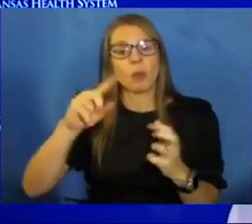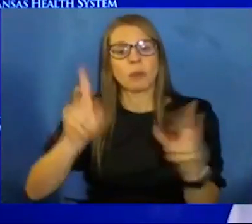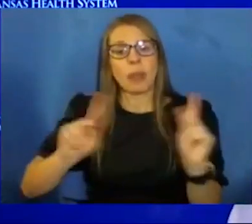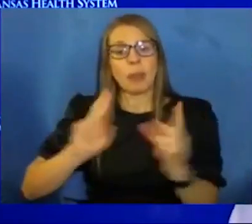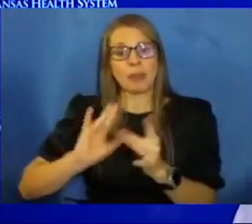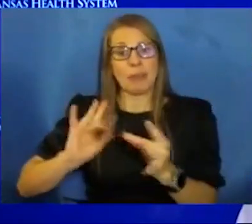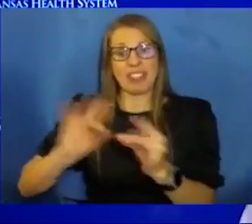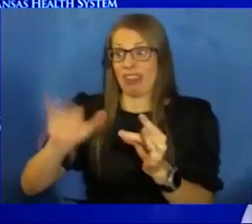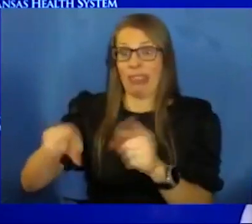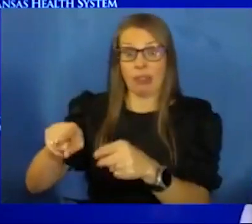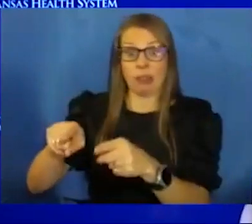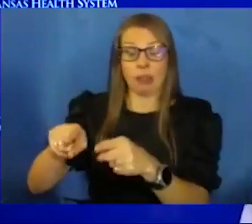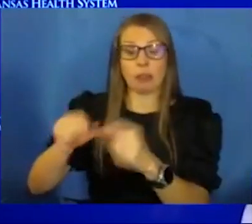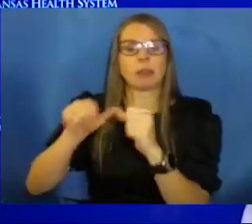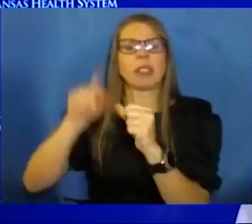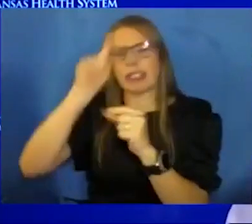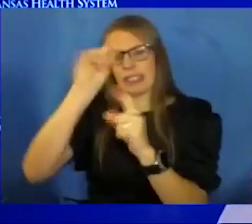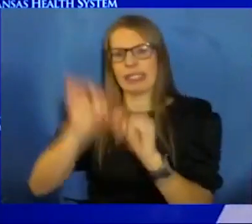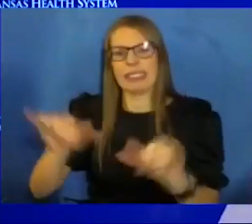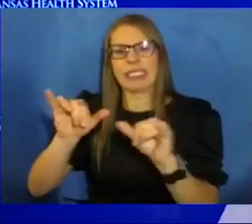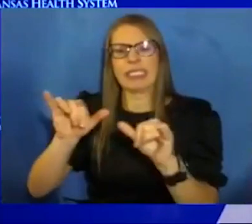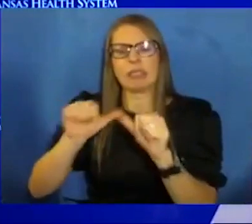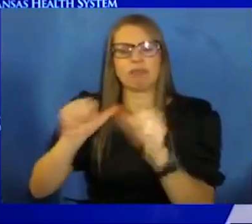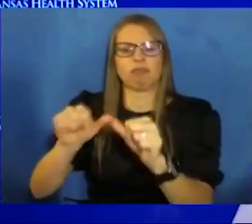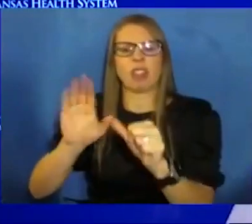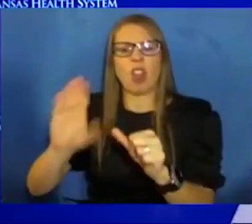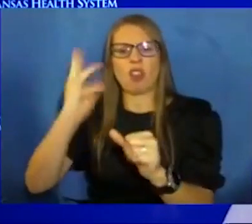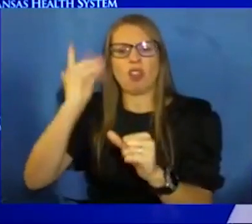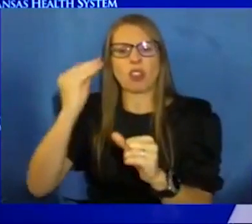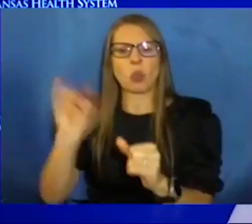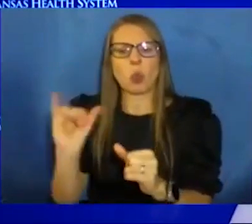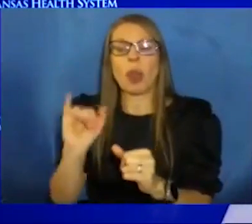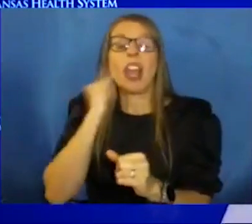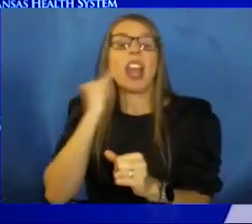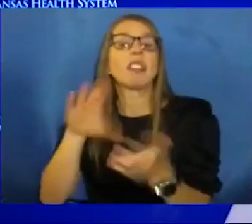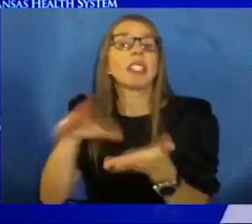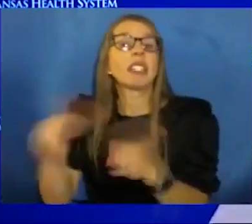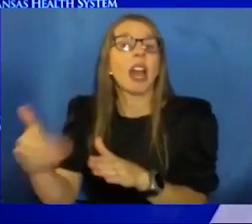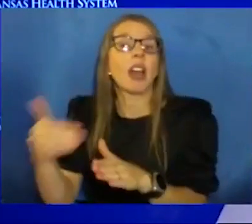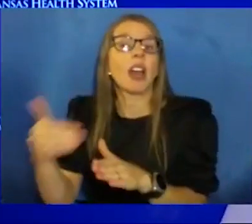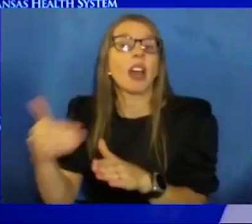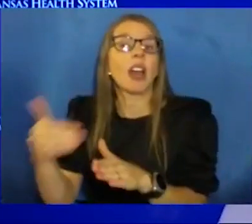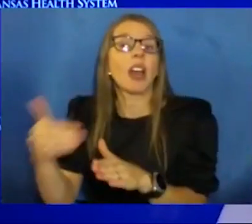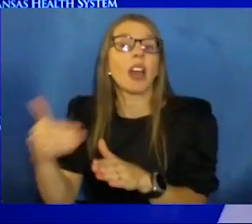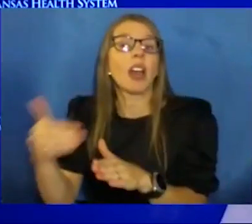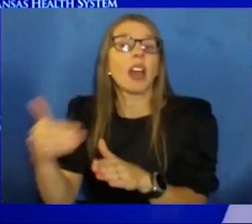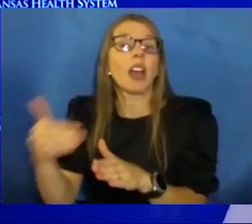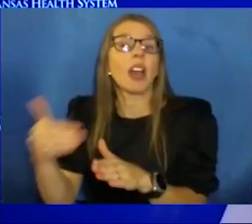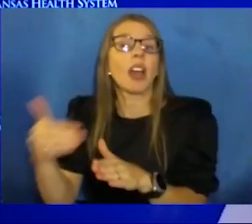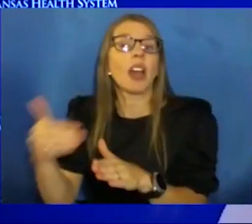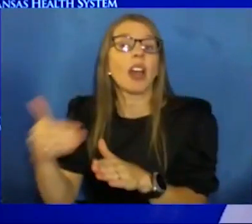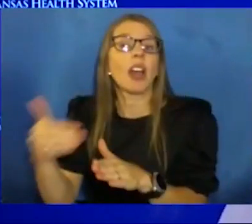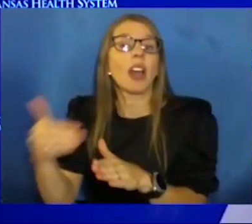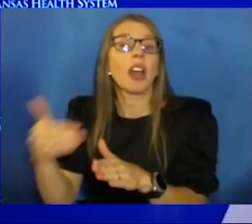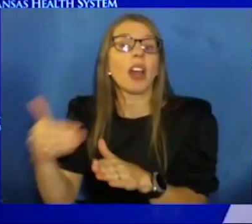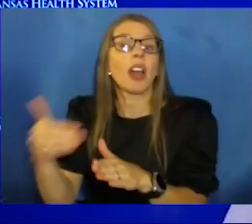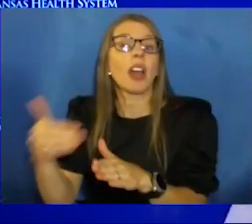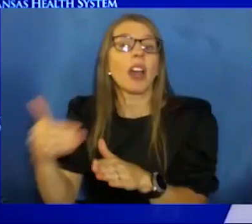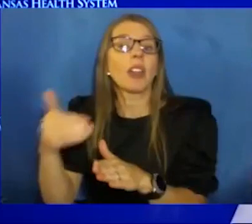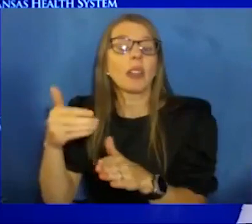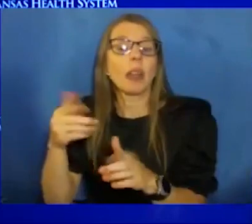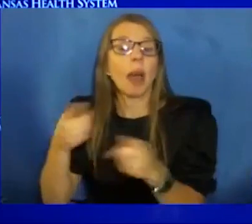death compared to other years prior to the pandemic, and that absolutely would not bear out that statement. But also, I would like, you